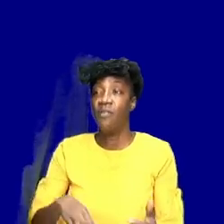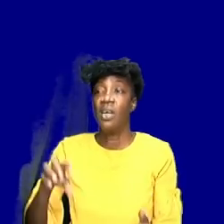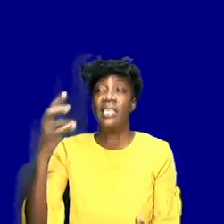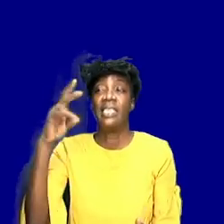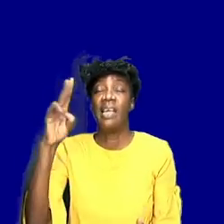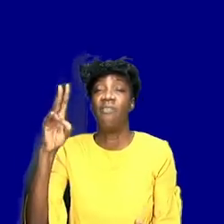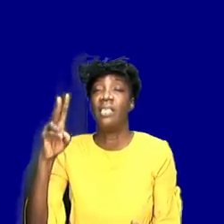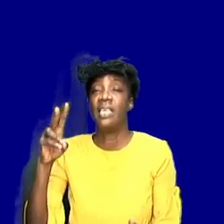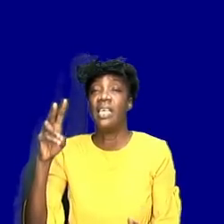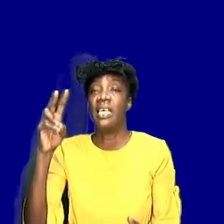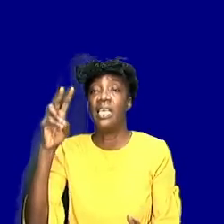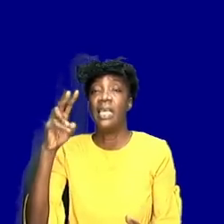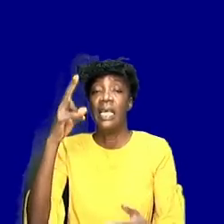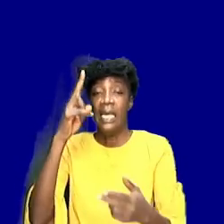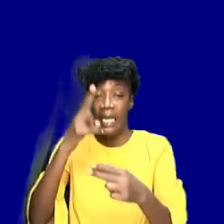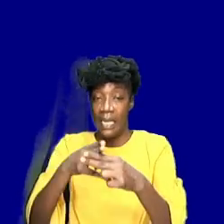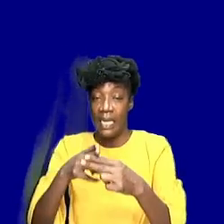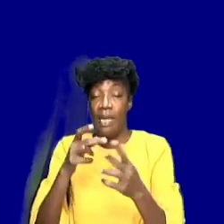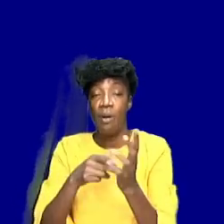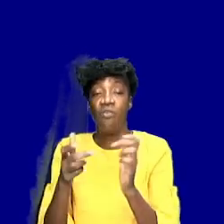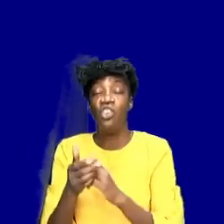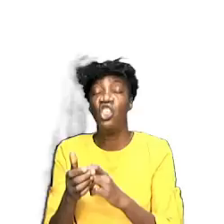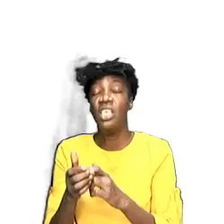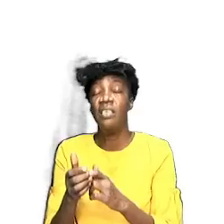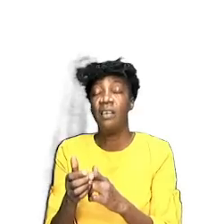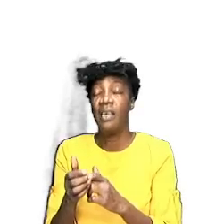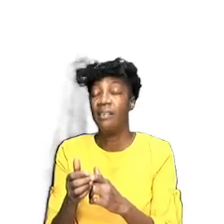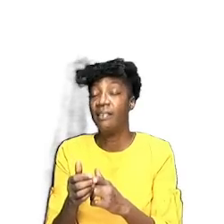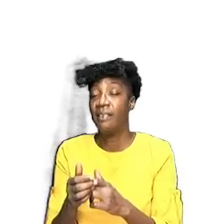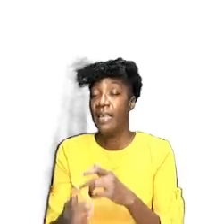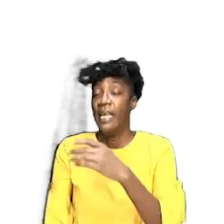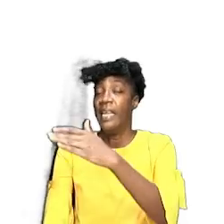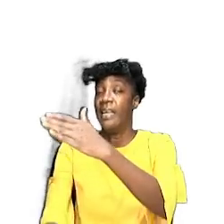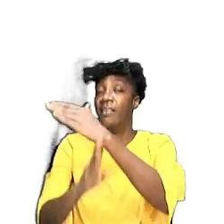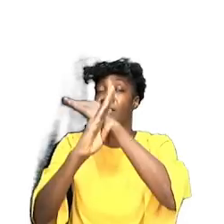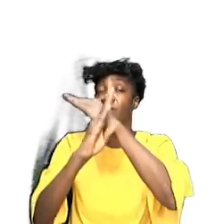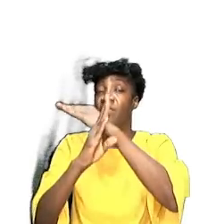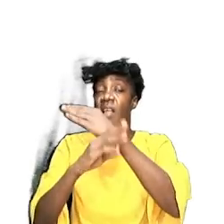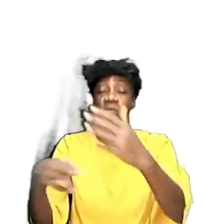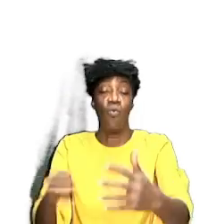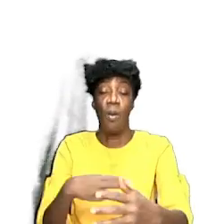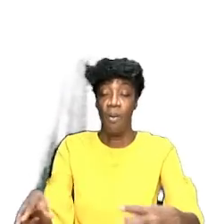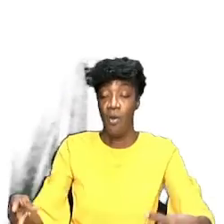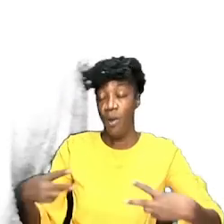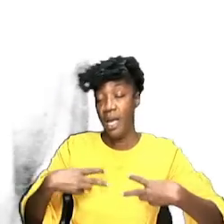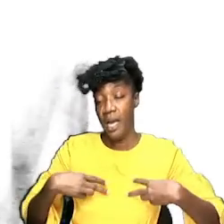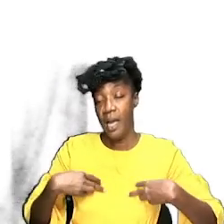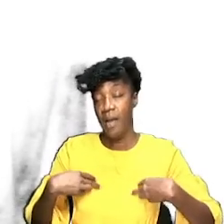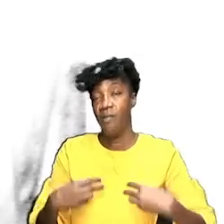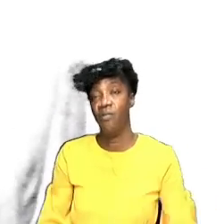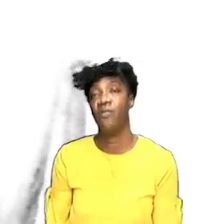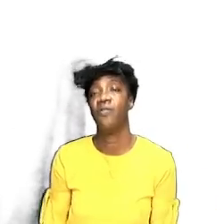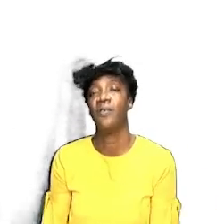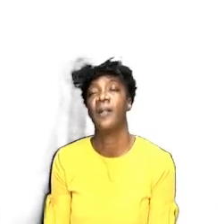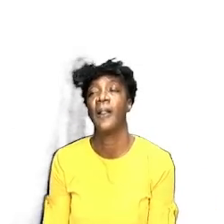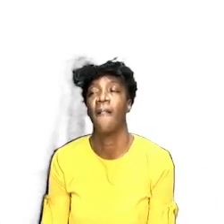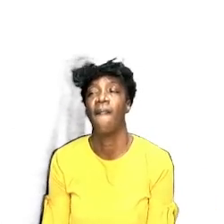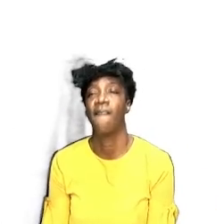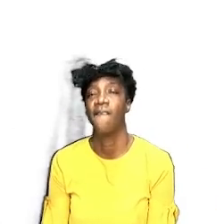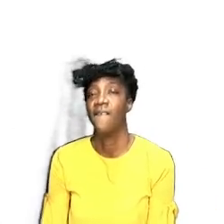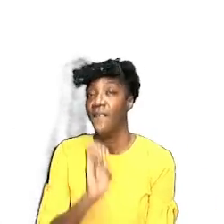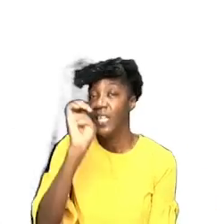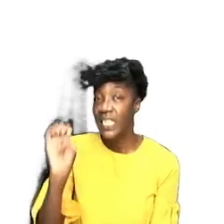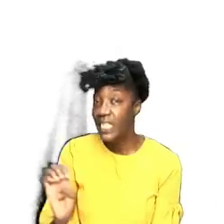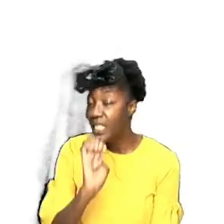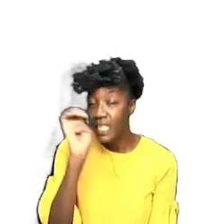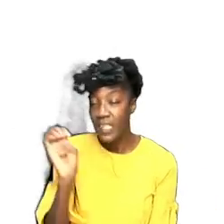these are some of the offensive weapons that we have that are also mentioned in scripture. Now, let us jump into each of these